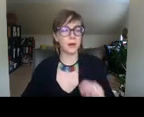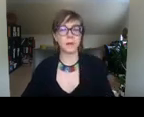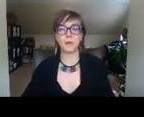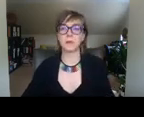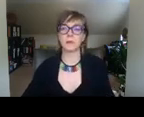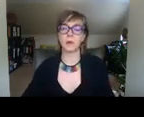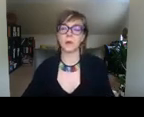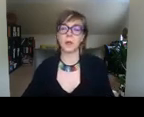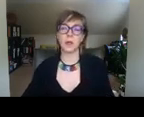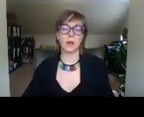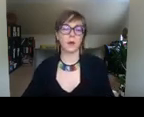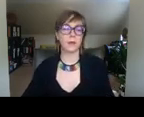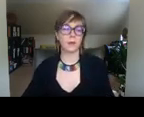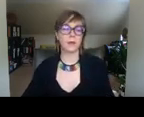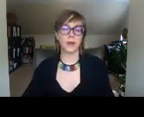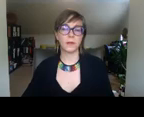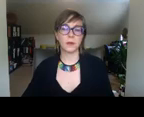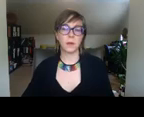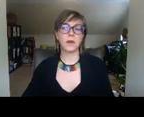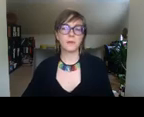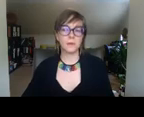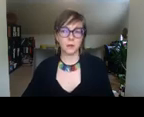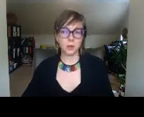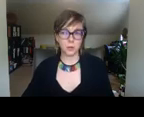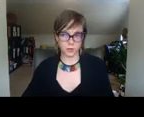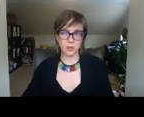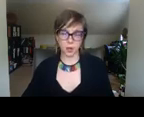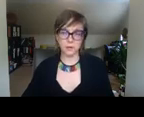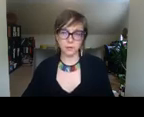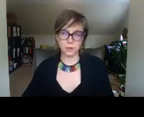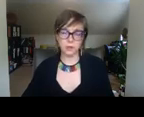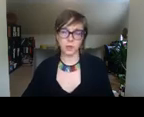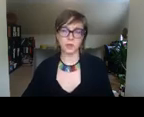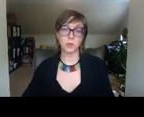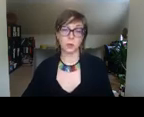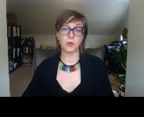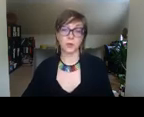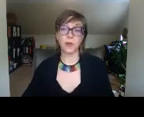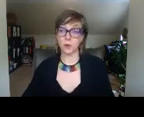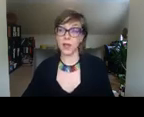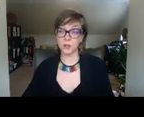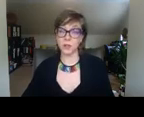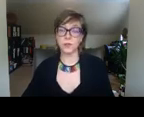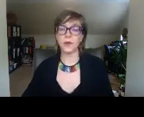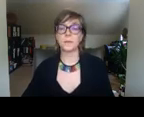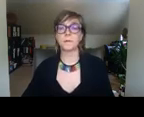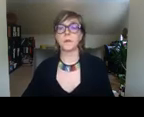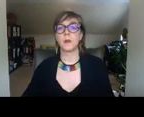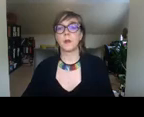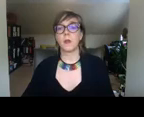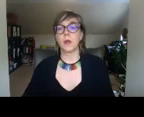be misquoting. I don't have that written down. But if a large percentage of those respondents were certified, were nationally